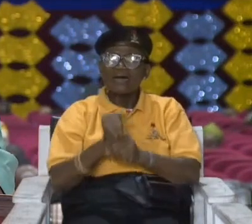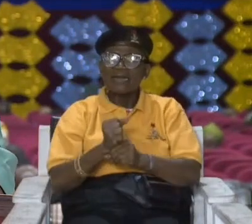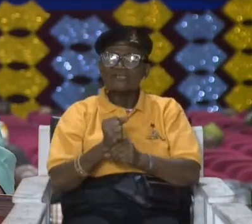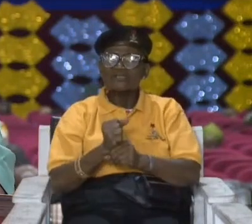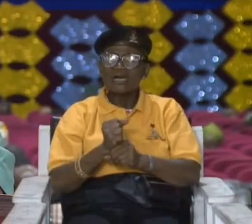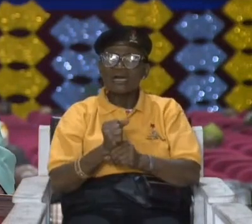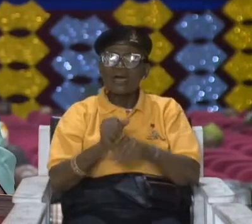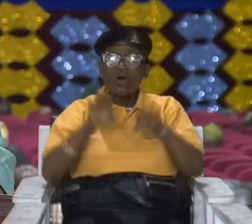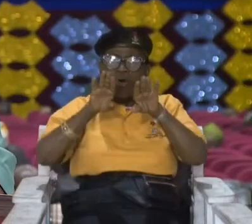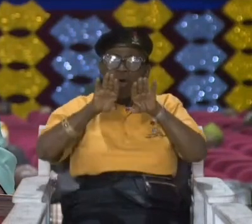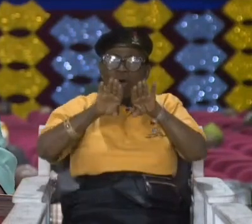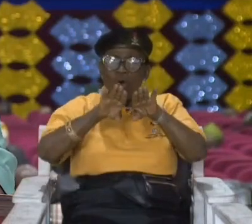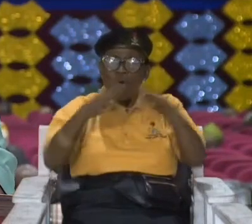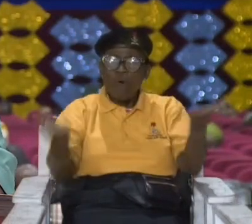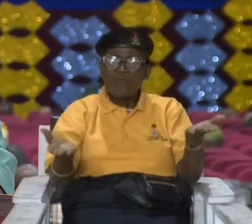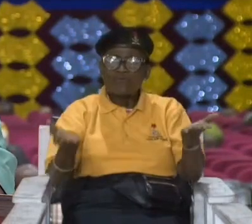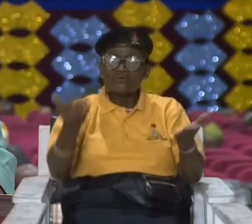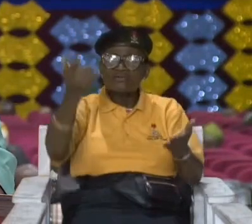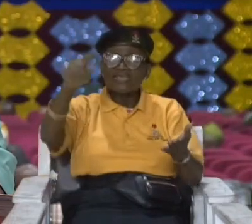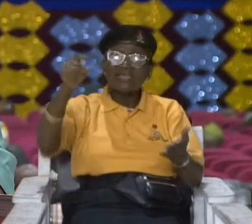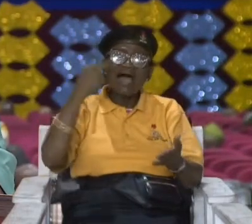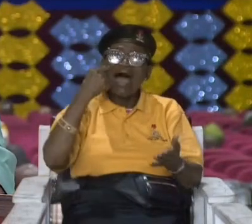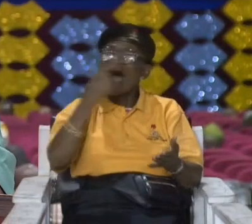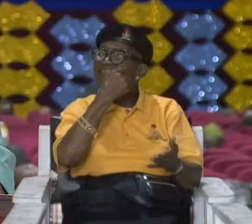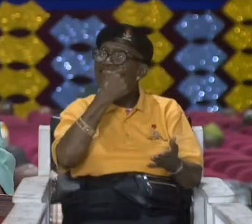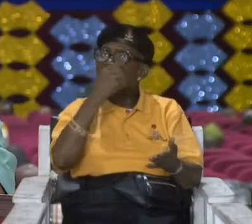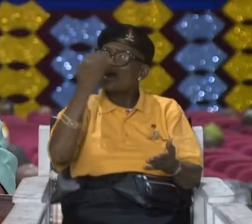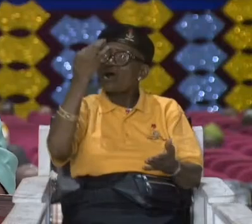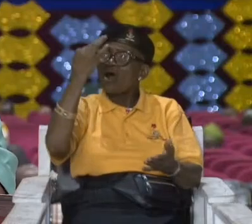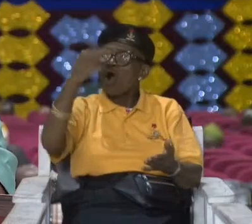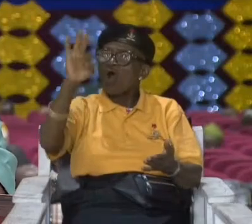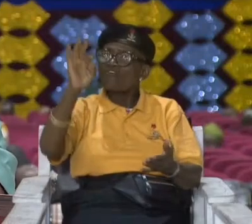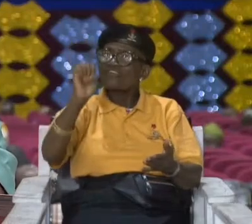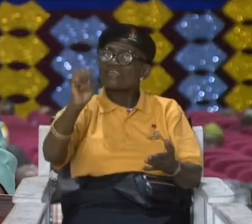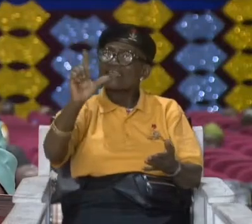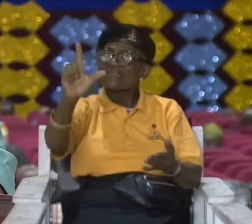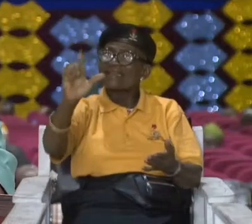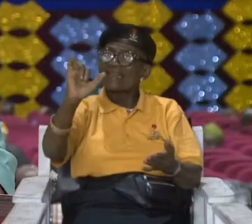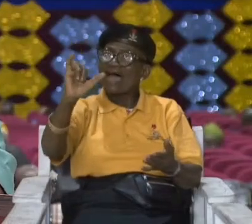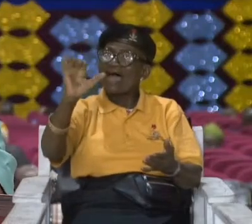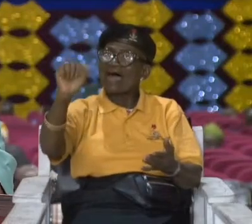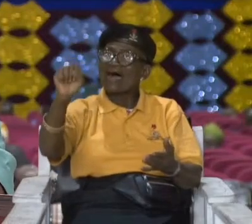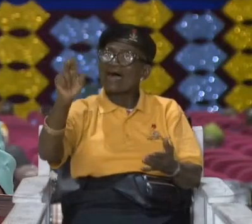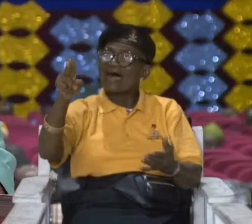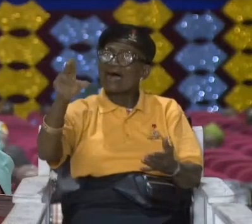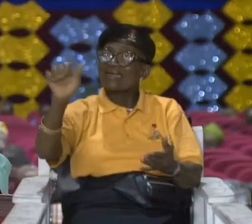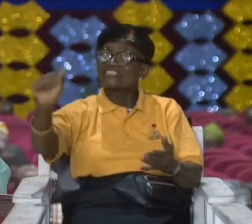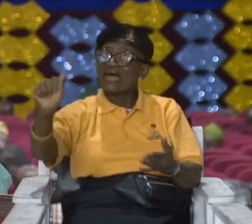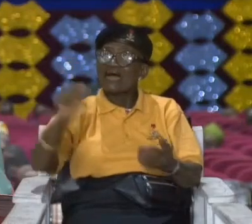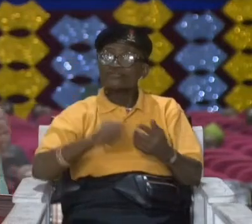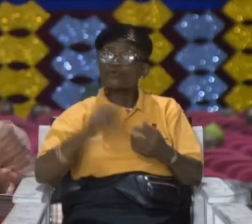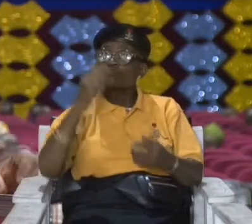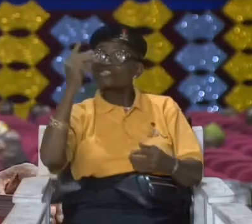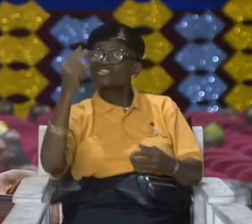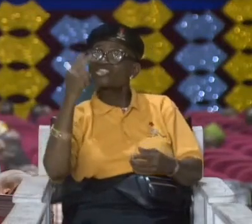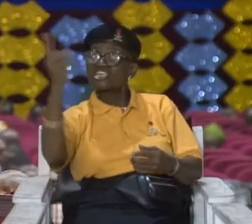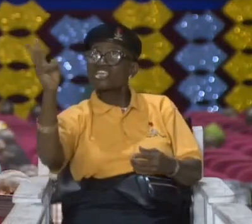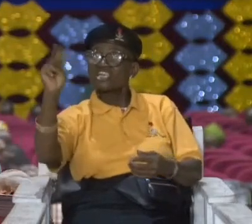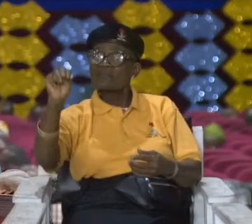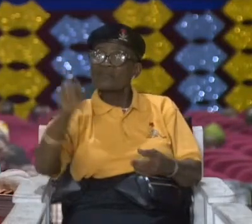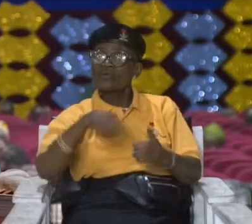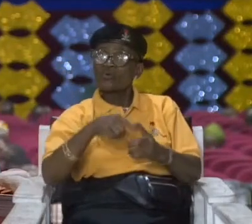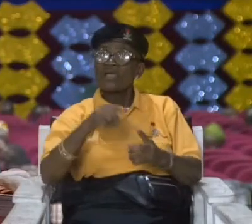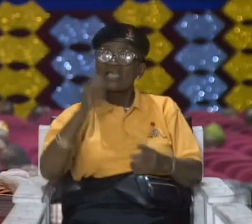Elisha to see him, when he was to be taken